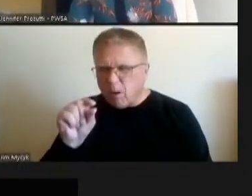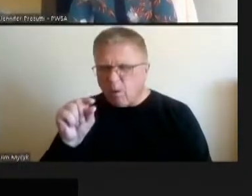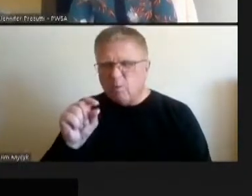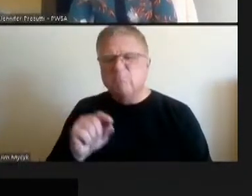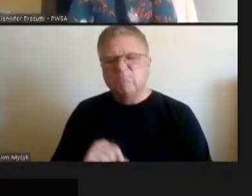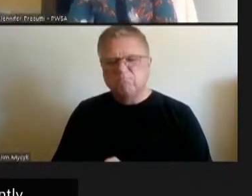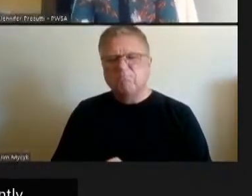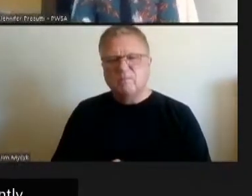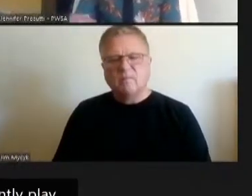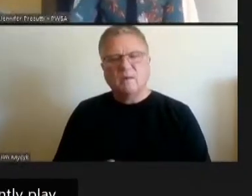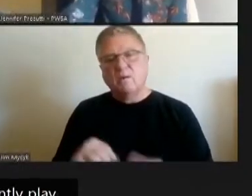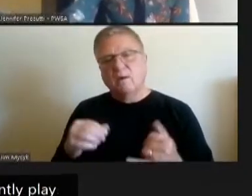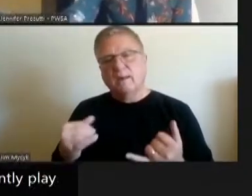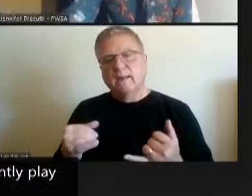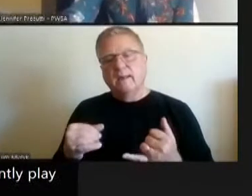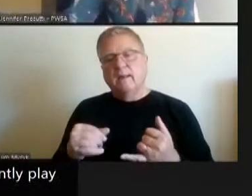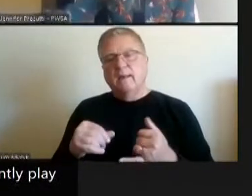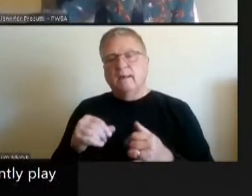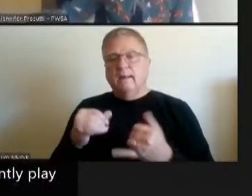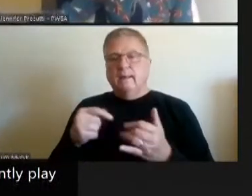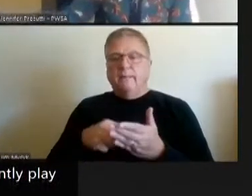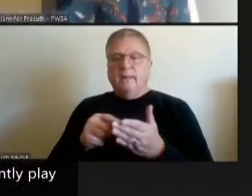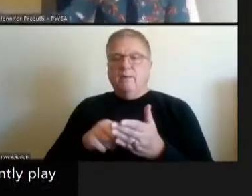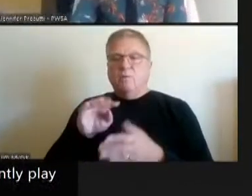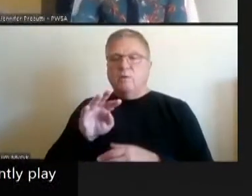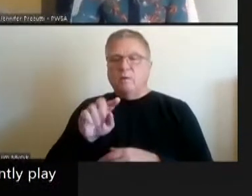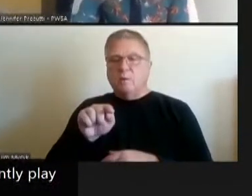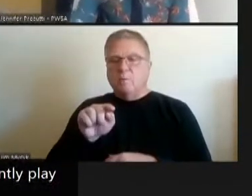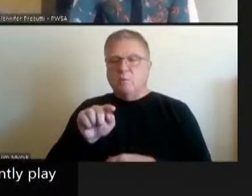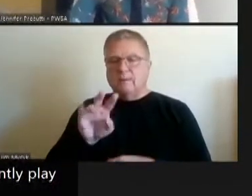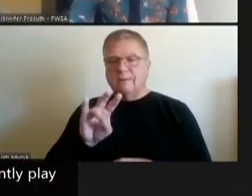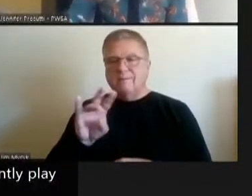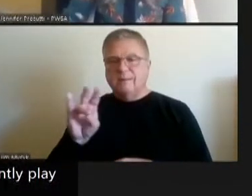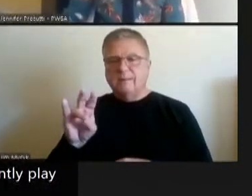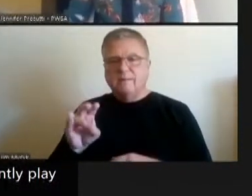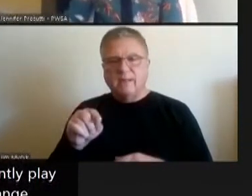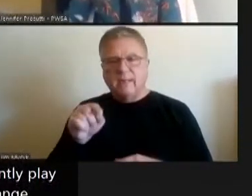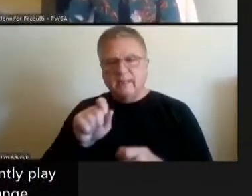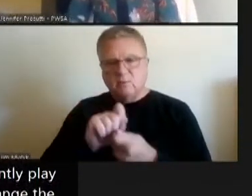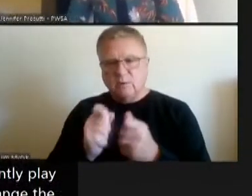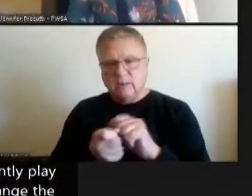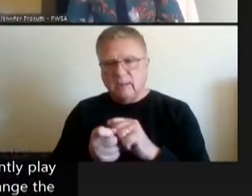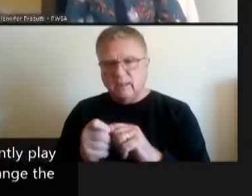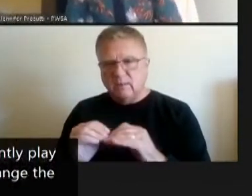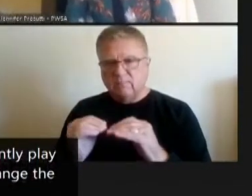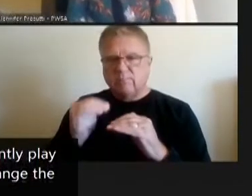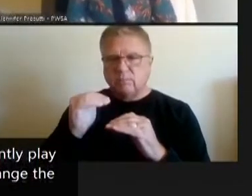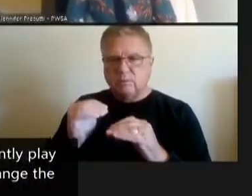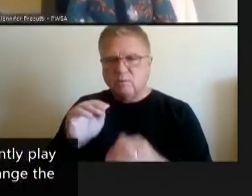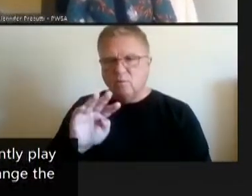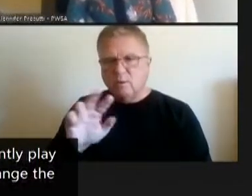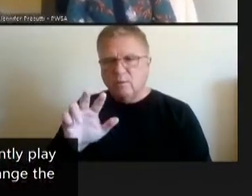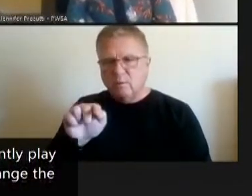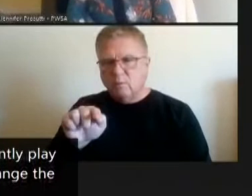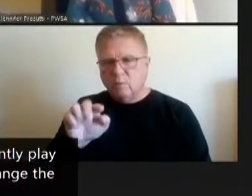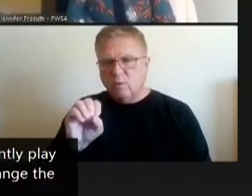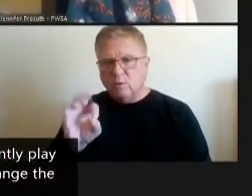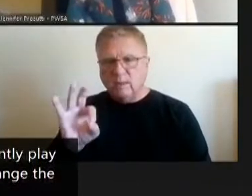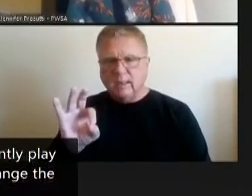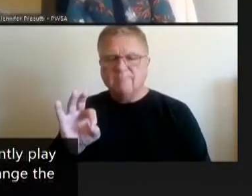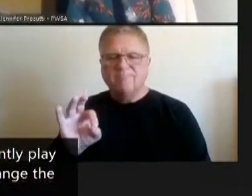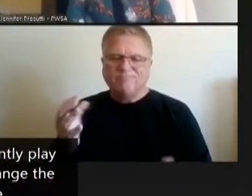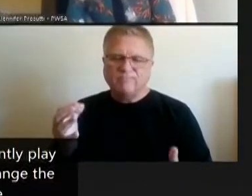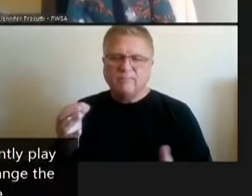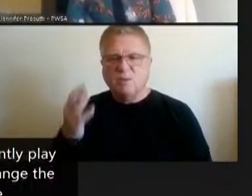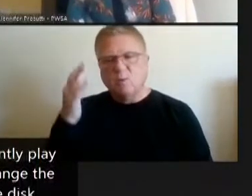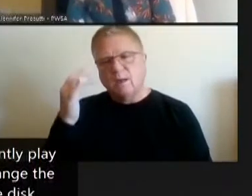they currently pay that $41.77, and this is going to change to $43.09. And that's because we